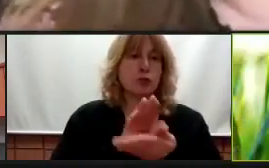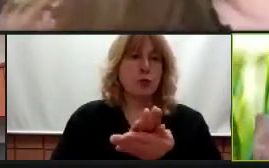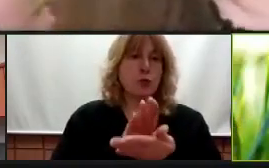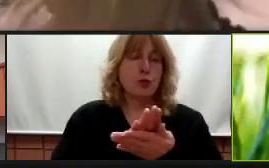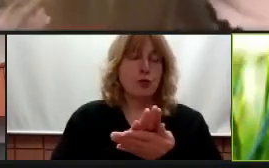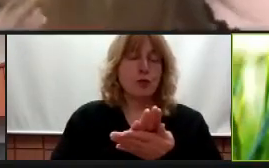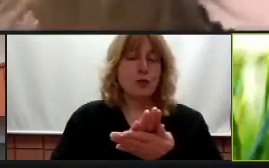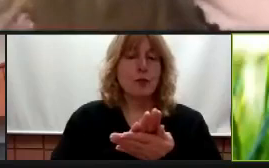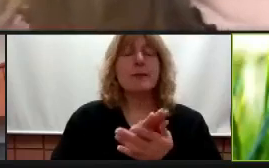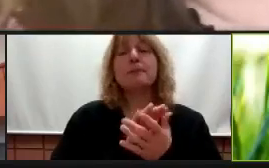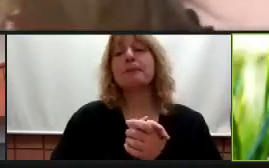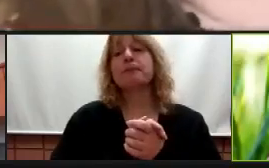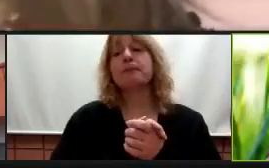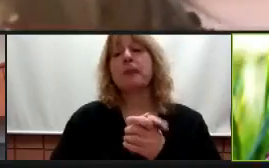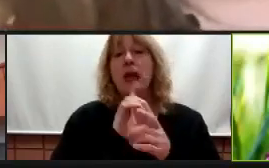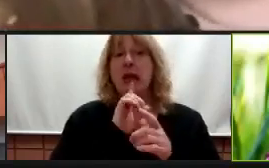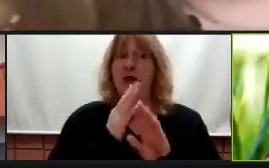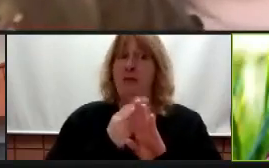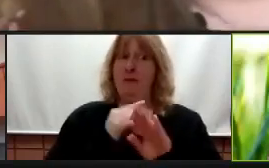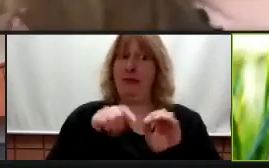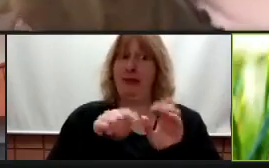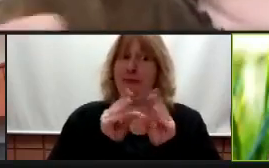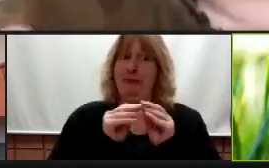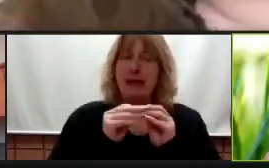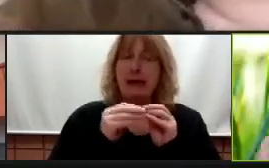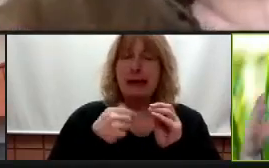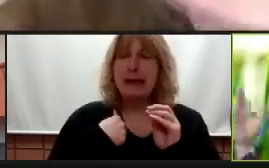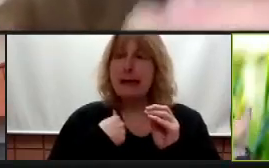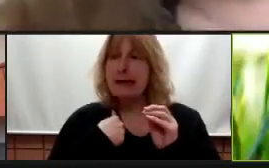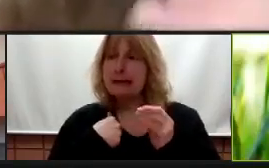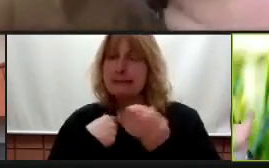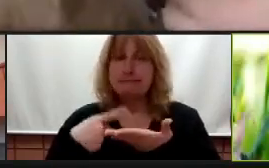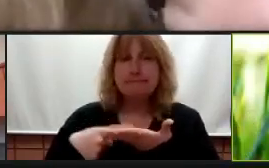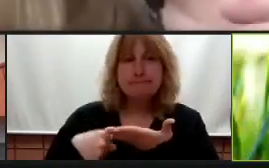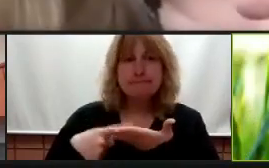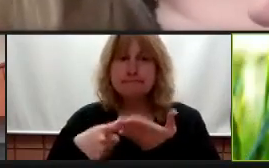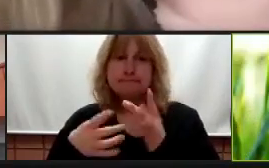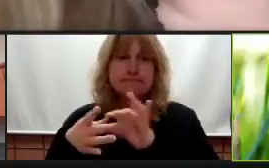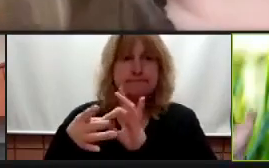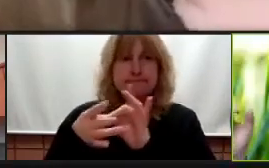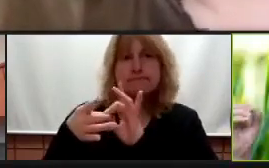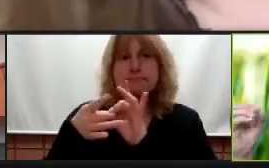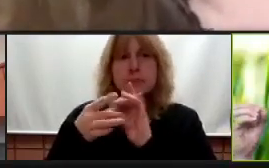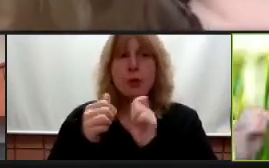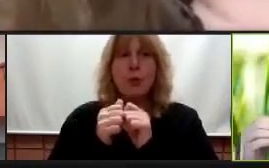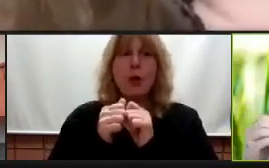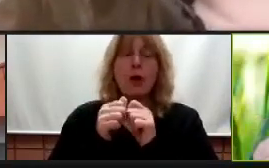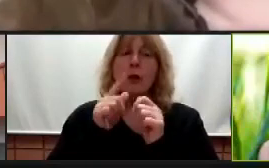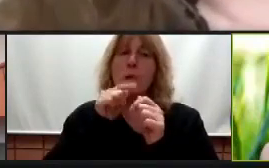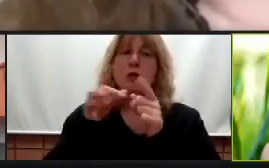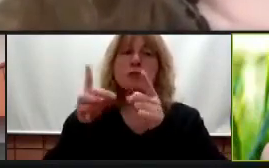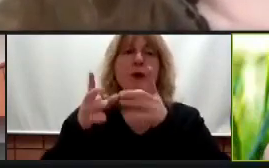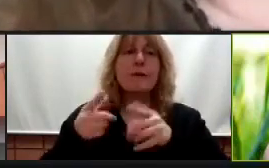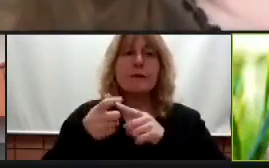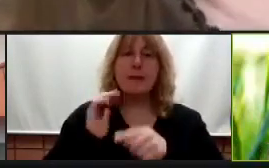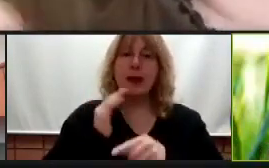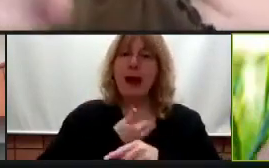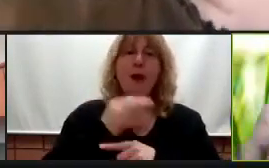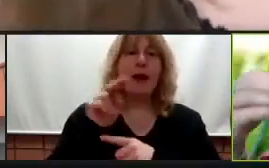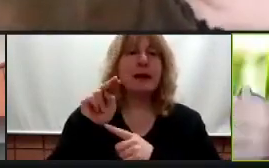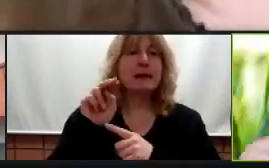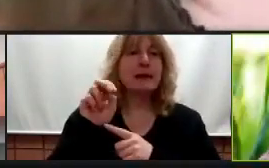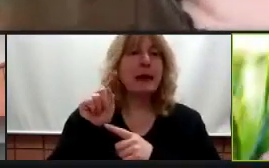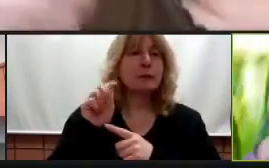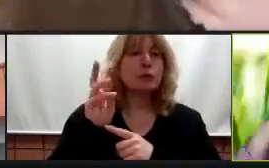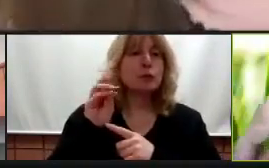meeting, I was collaborating with the director from our network, talking about what are